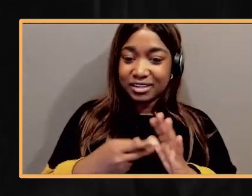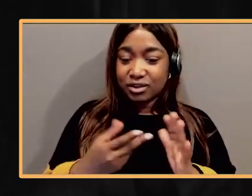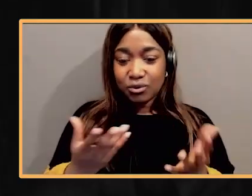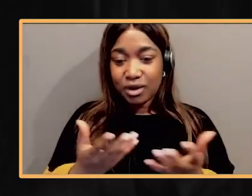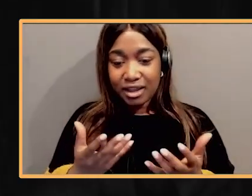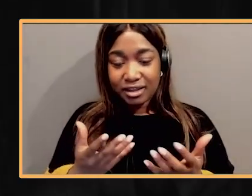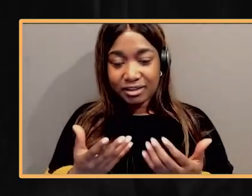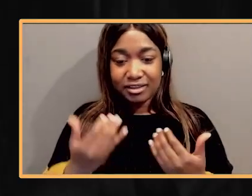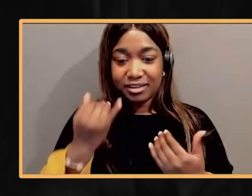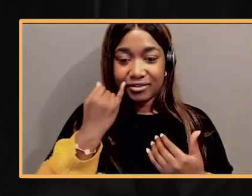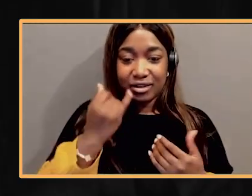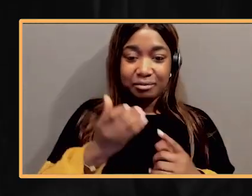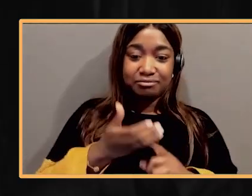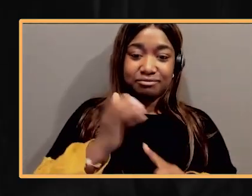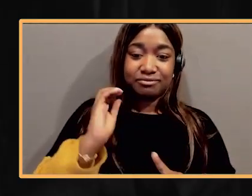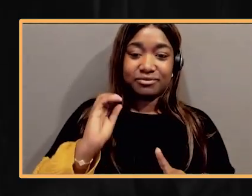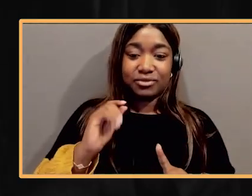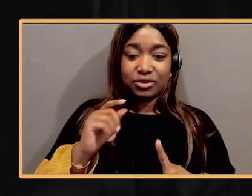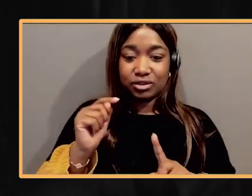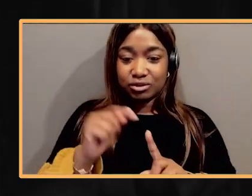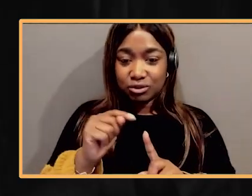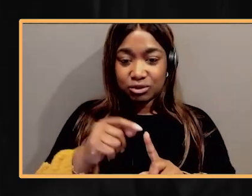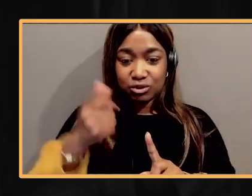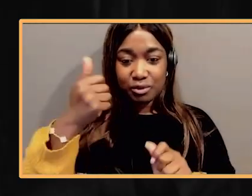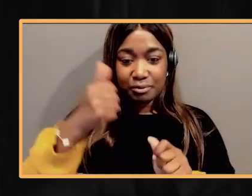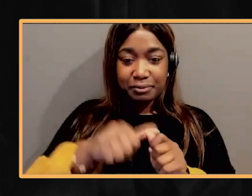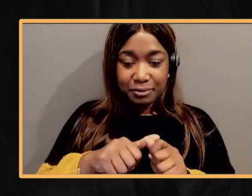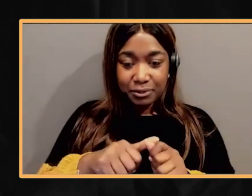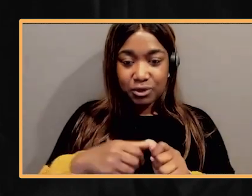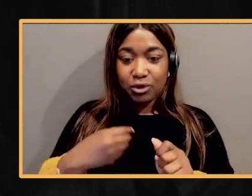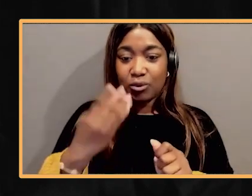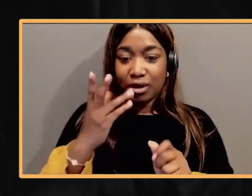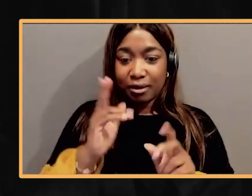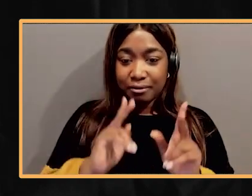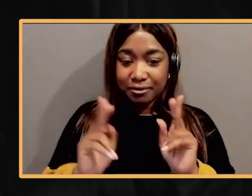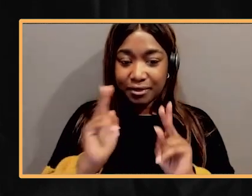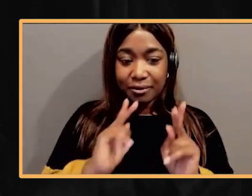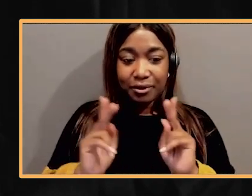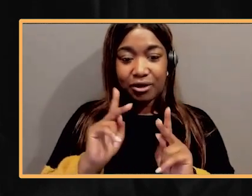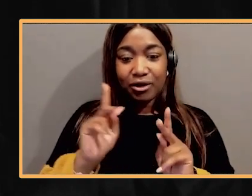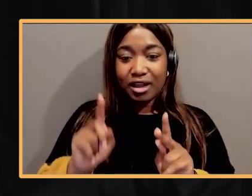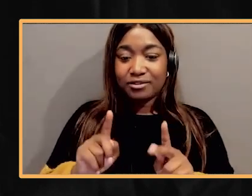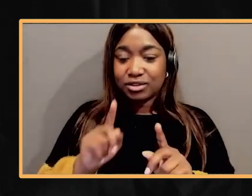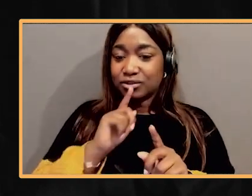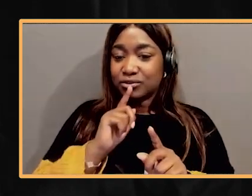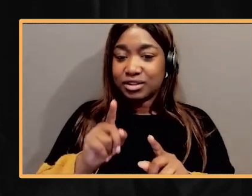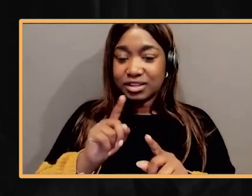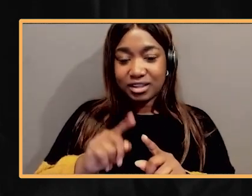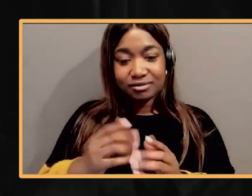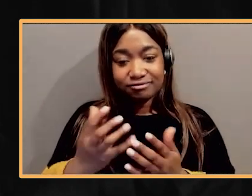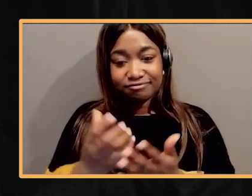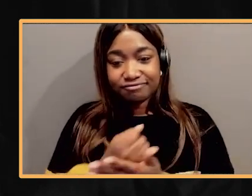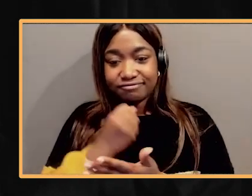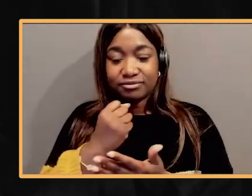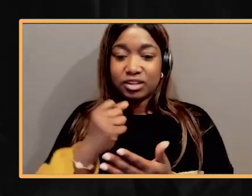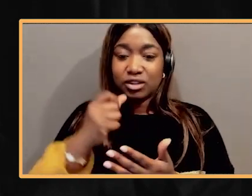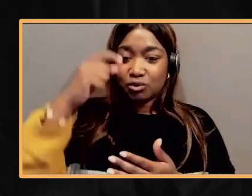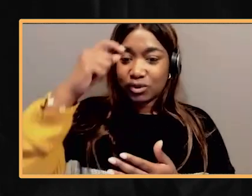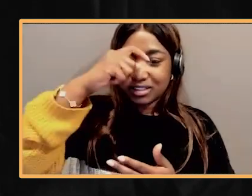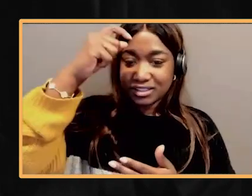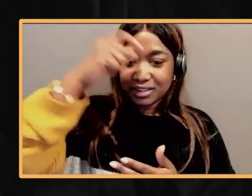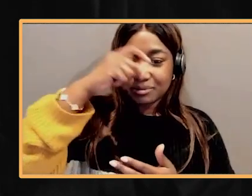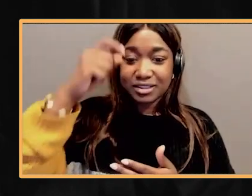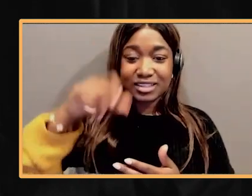underneath and getting to remembering, right? And beginning to lean into the wisdoms that